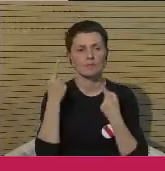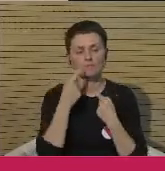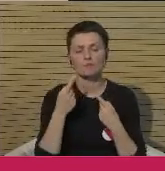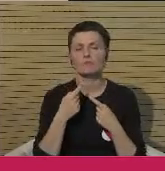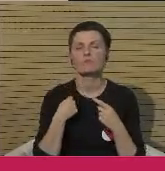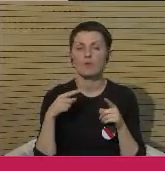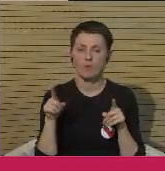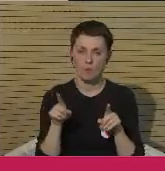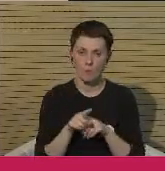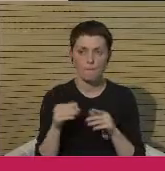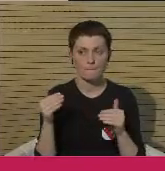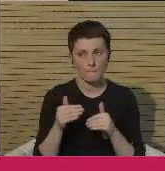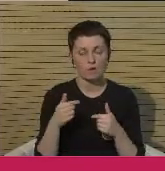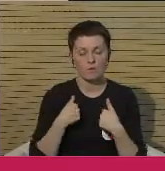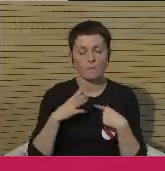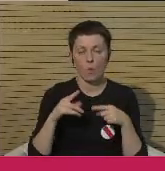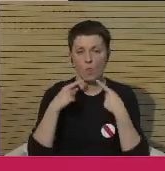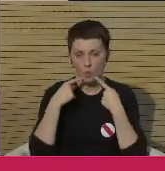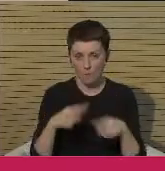So I want to say,